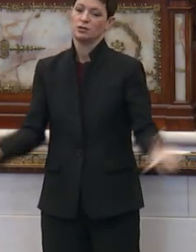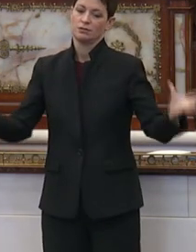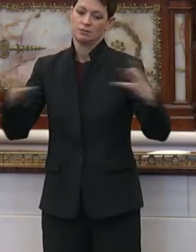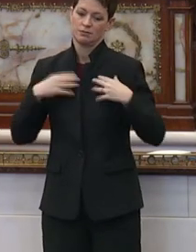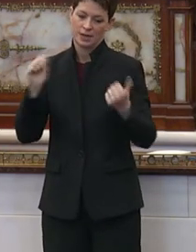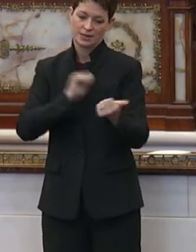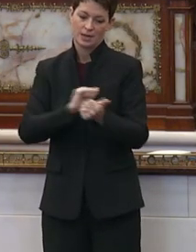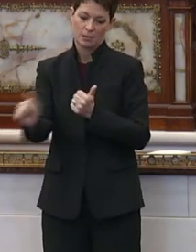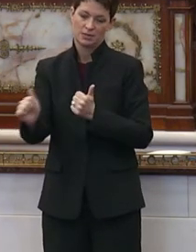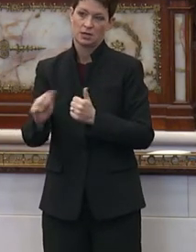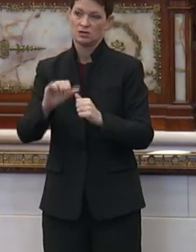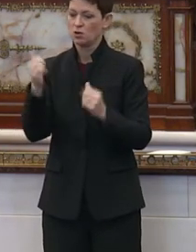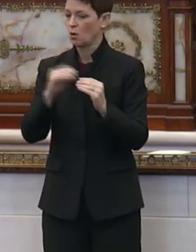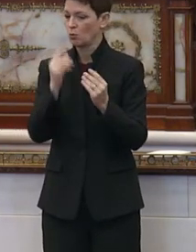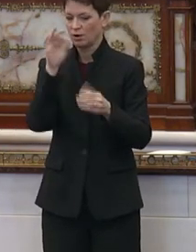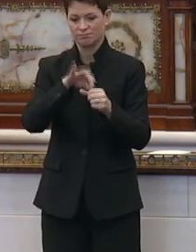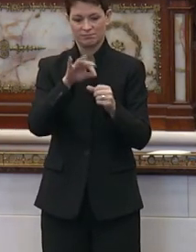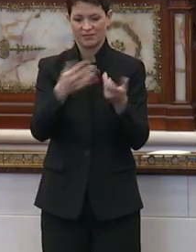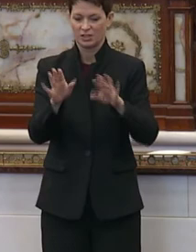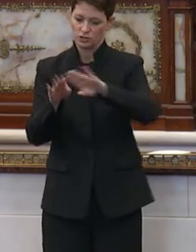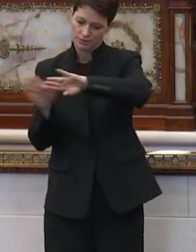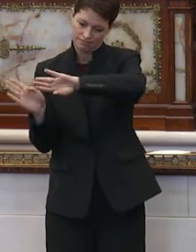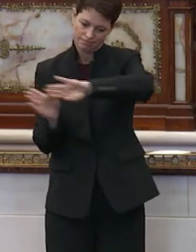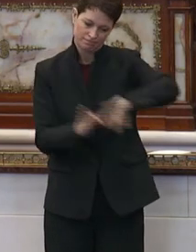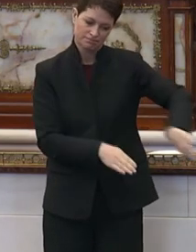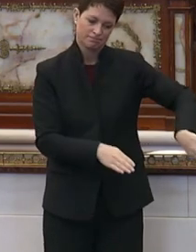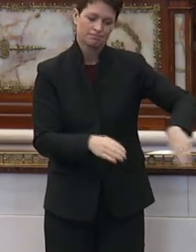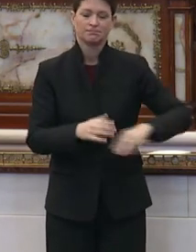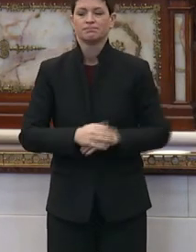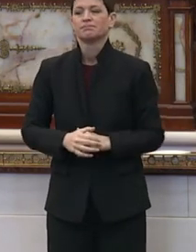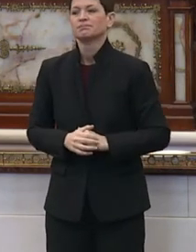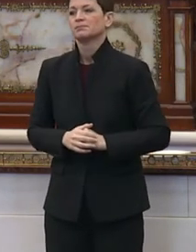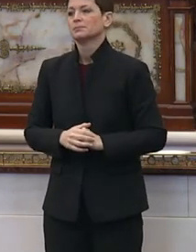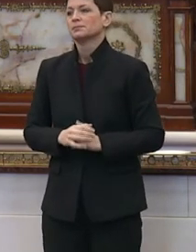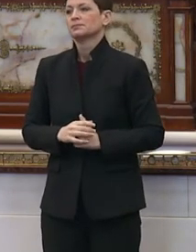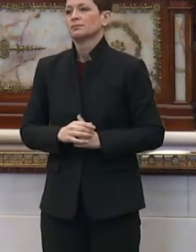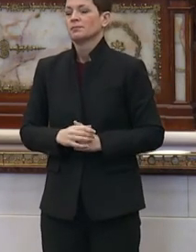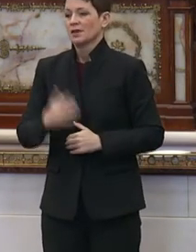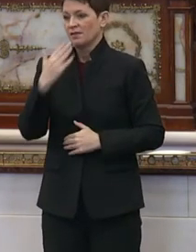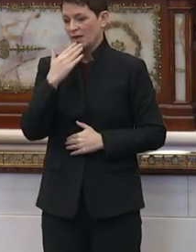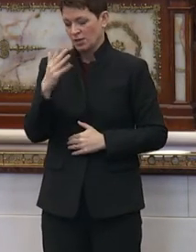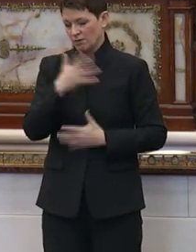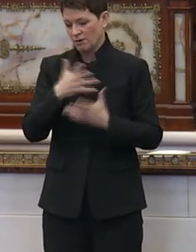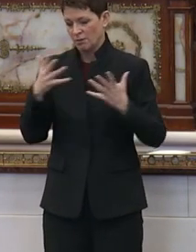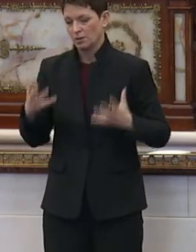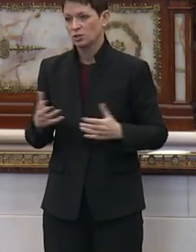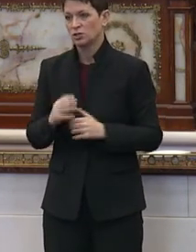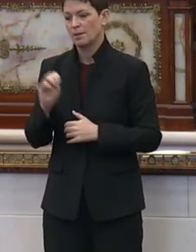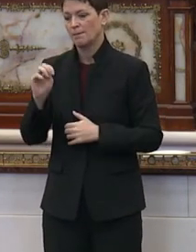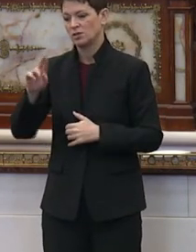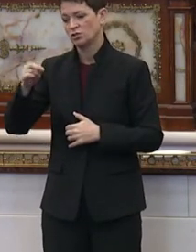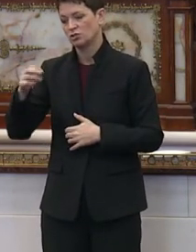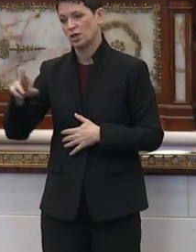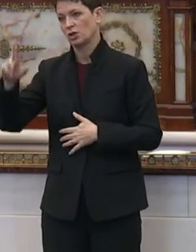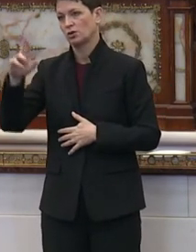adopted. There are no other resolutions on the final passage calendar, Mr. President. Thank you very much, Mr. Decker.